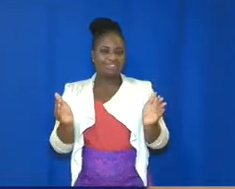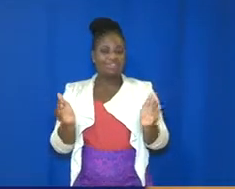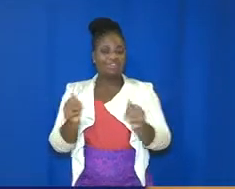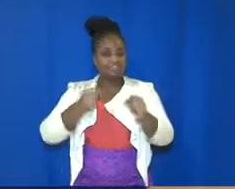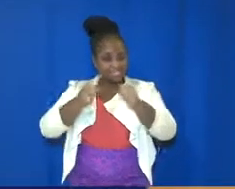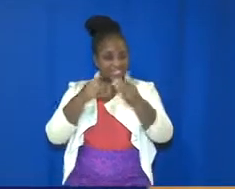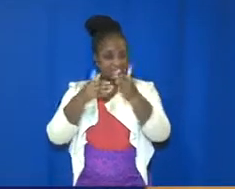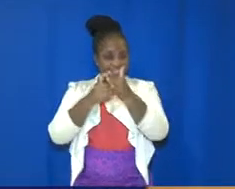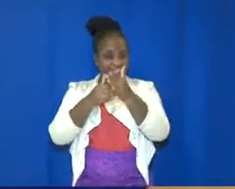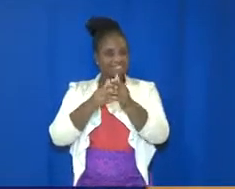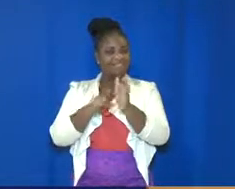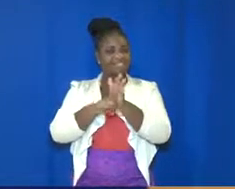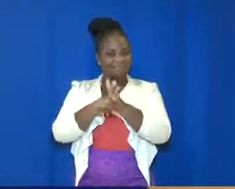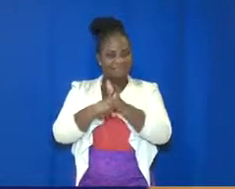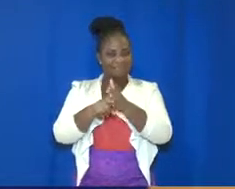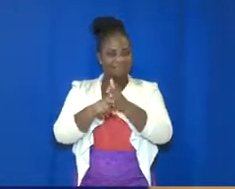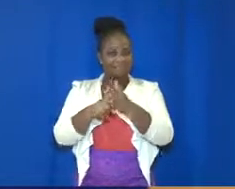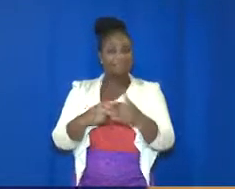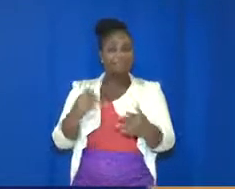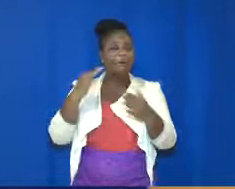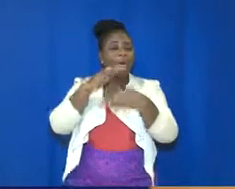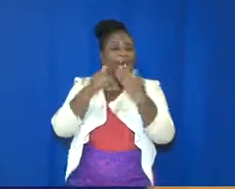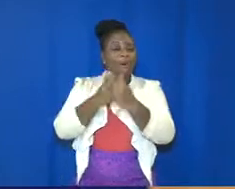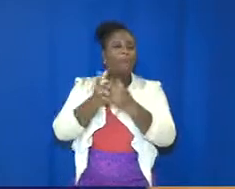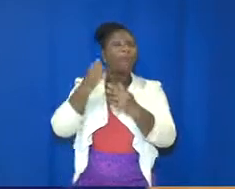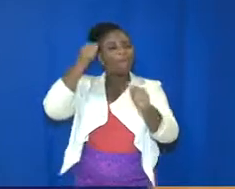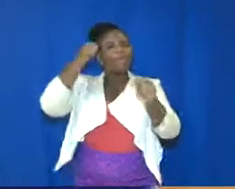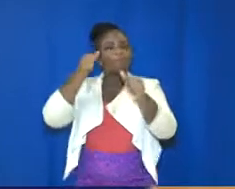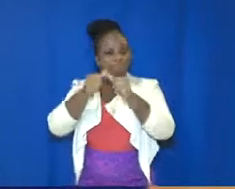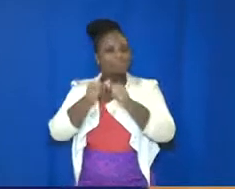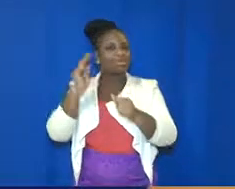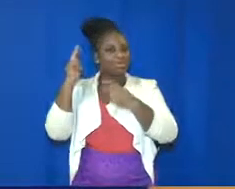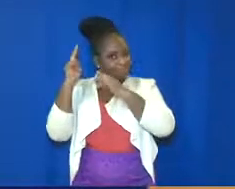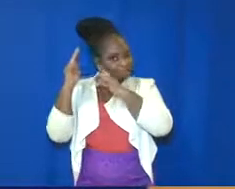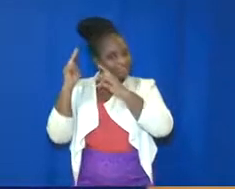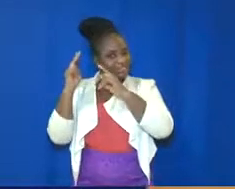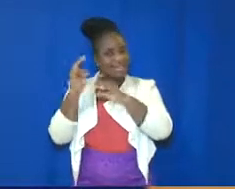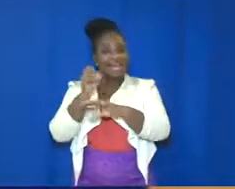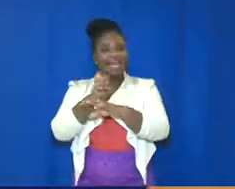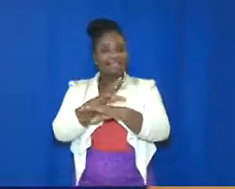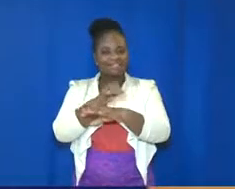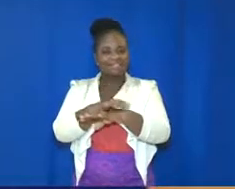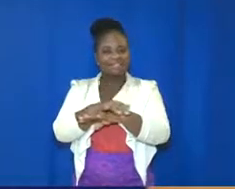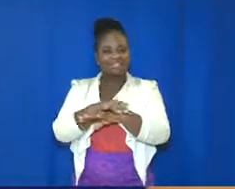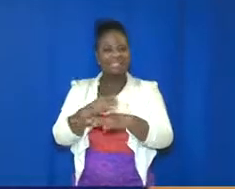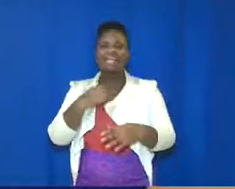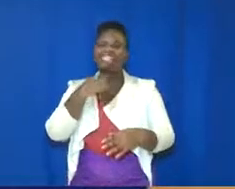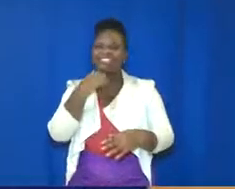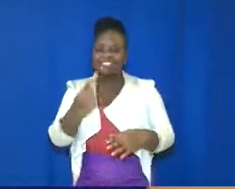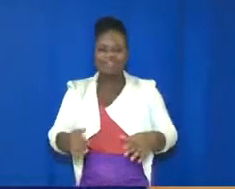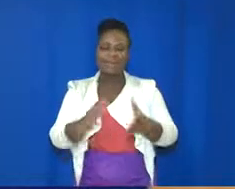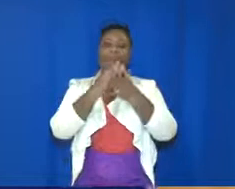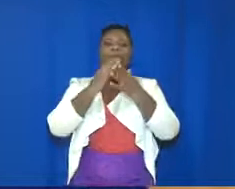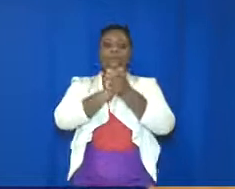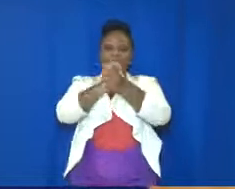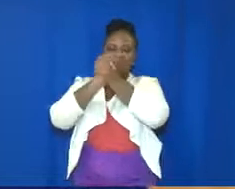against the pandemic. They will be long remembered in our history. In advance, I say a hearty